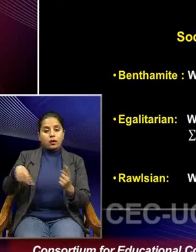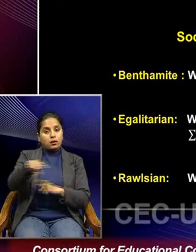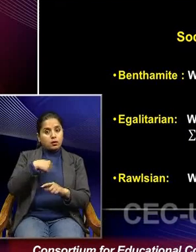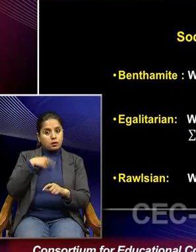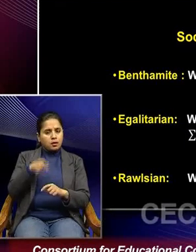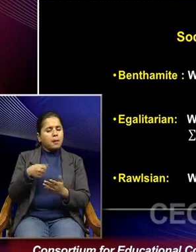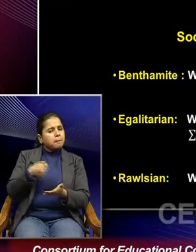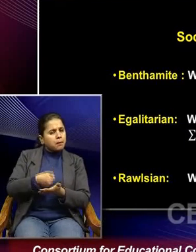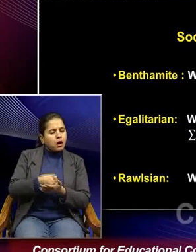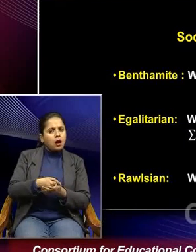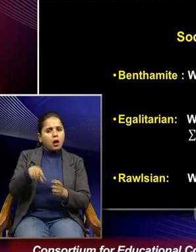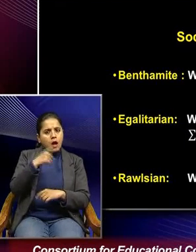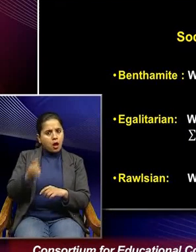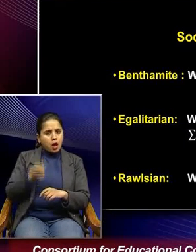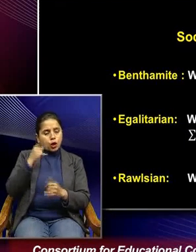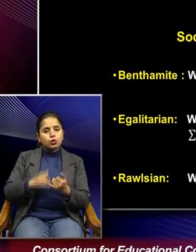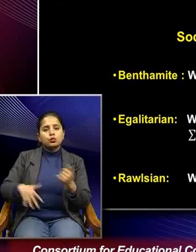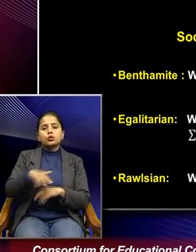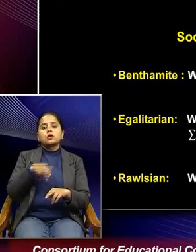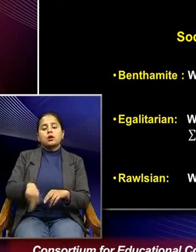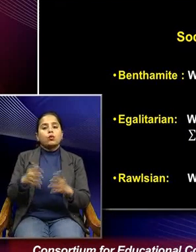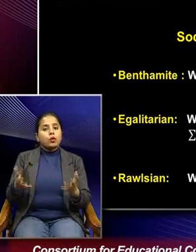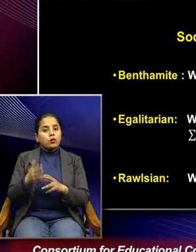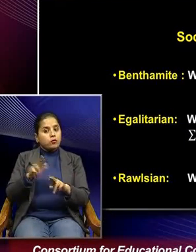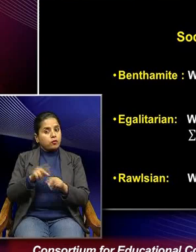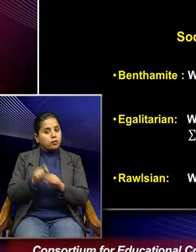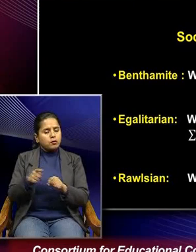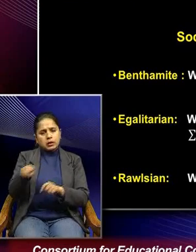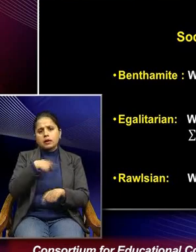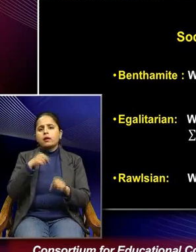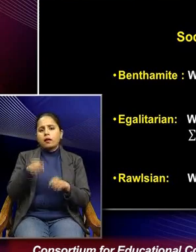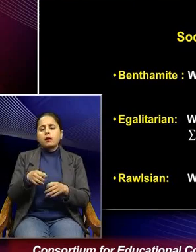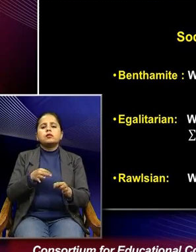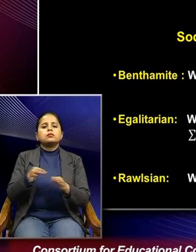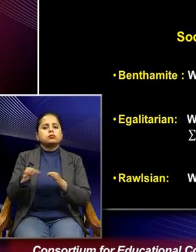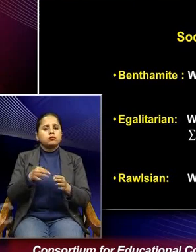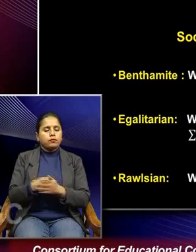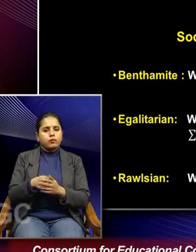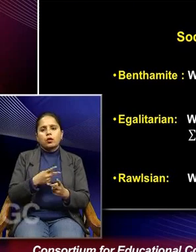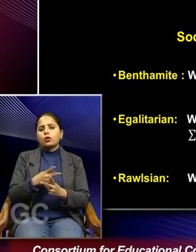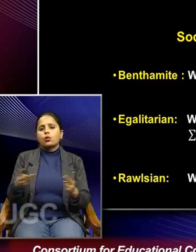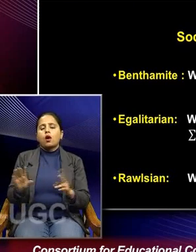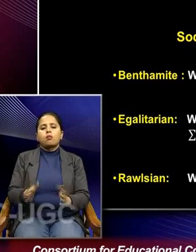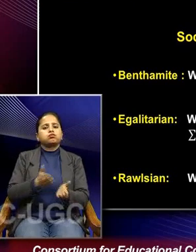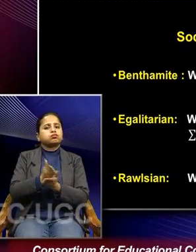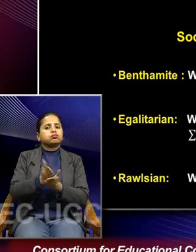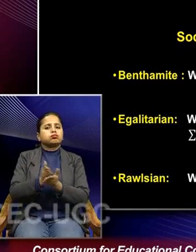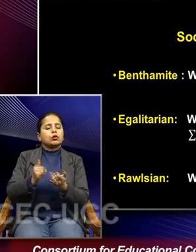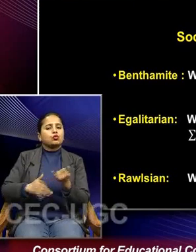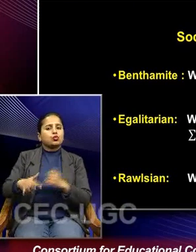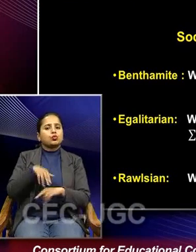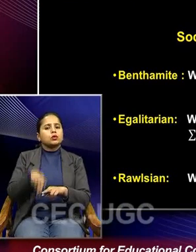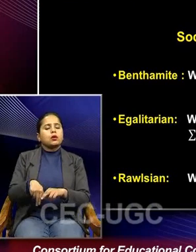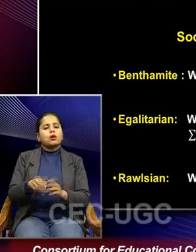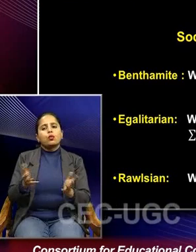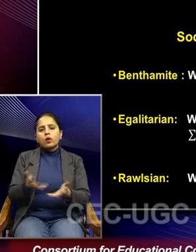this basic understanding of social welfare function, we can define various varieties of social welfare